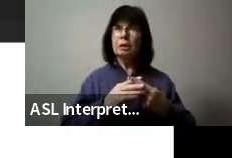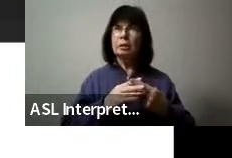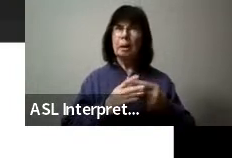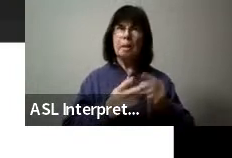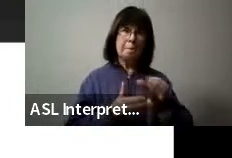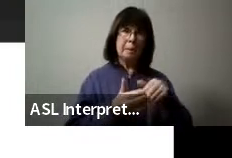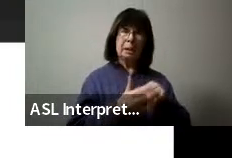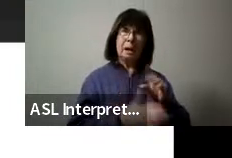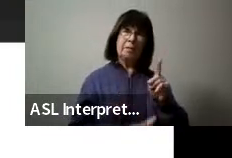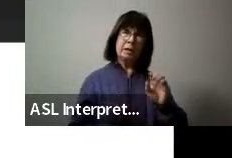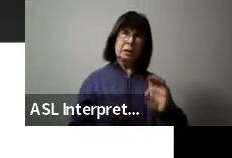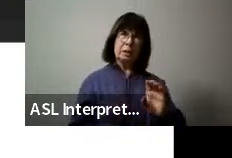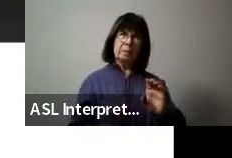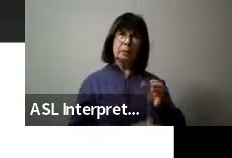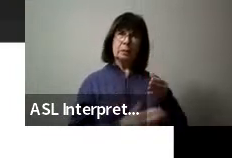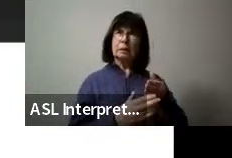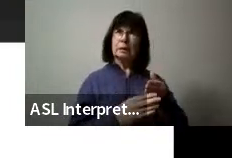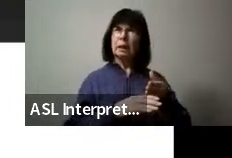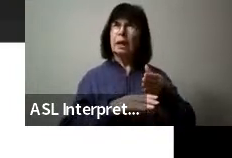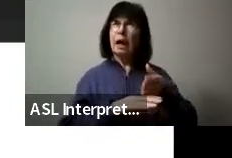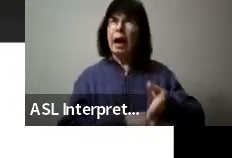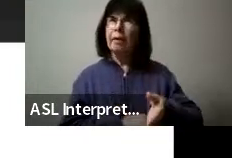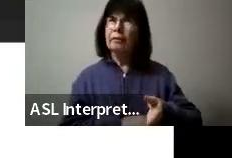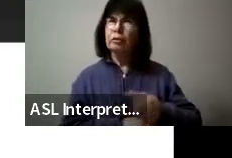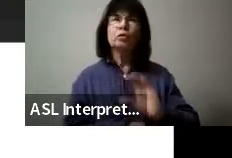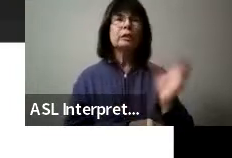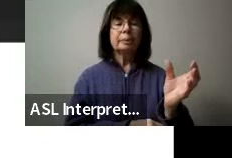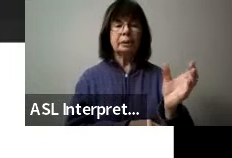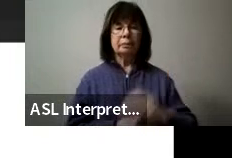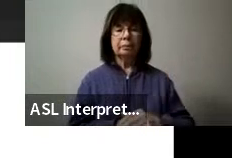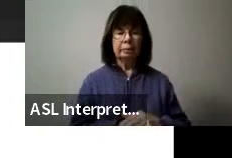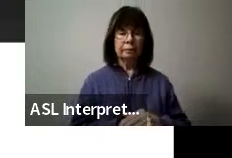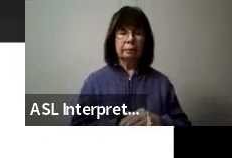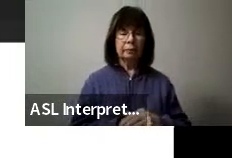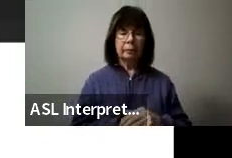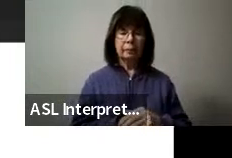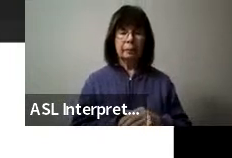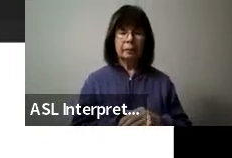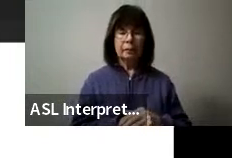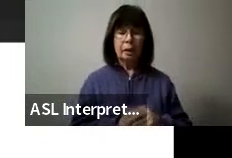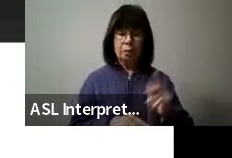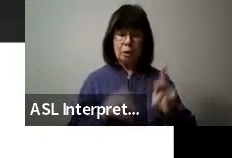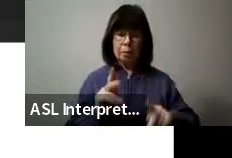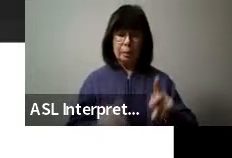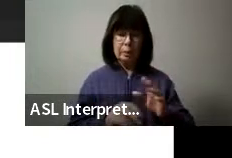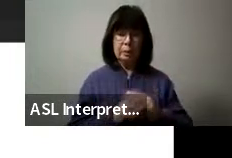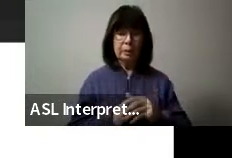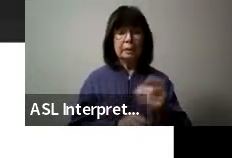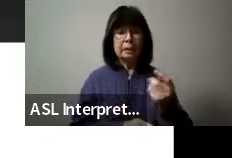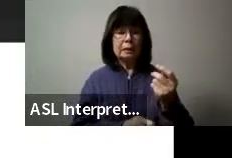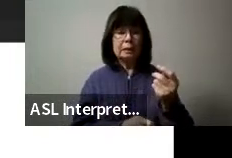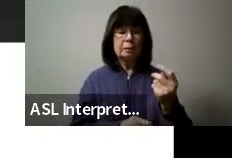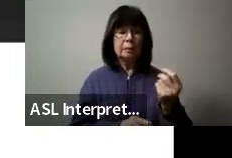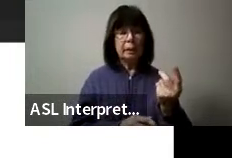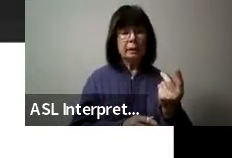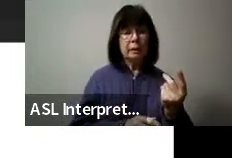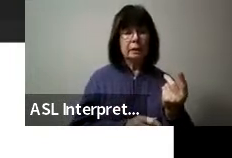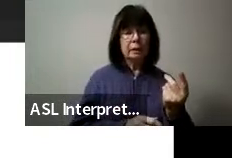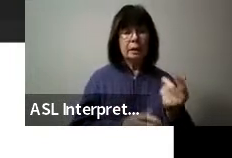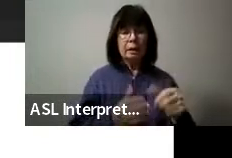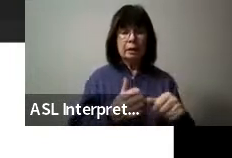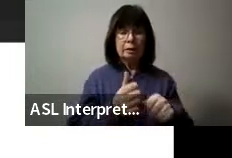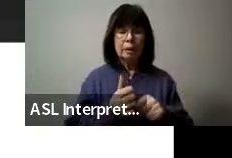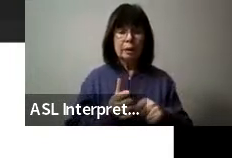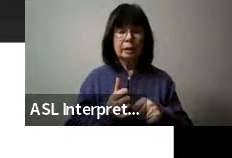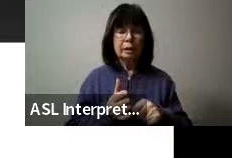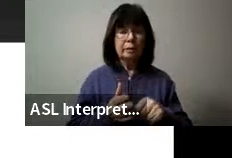mid-December through right after Christmas. So just for folks, just a little bit of grounding on the term impressions. That's